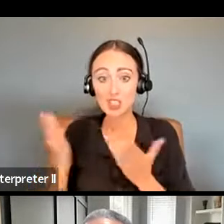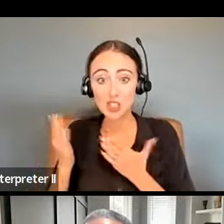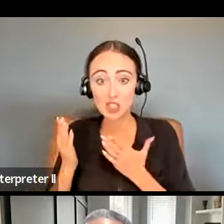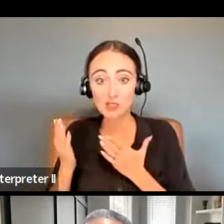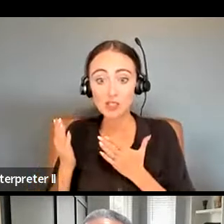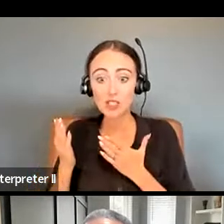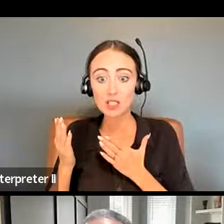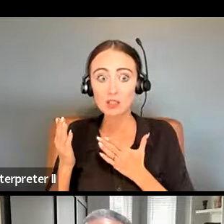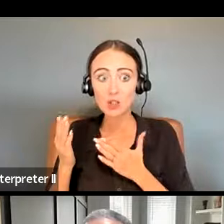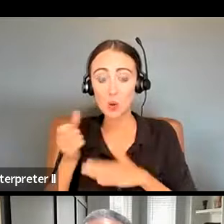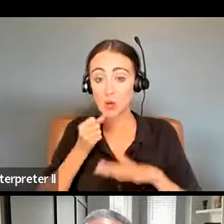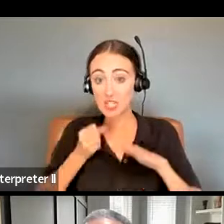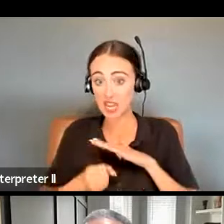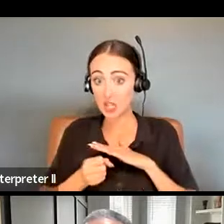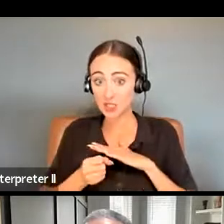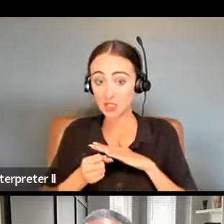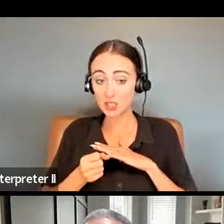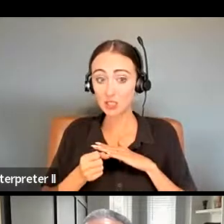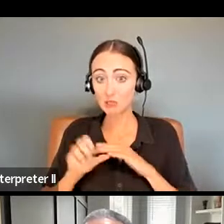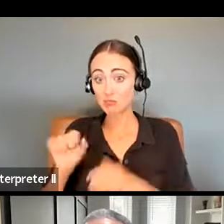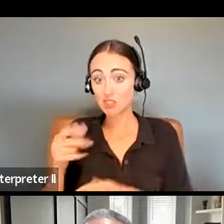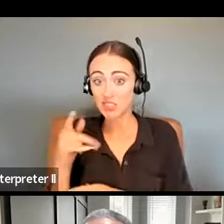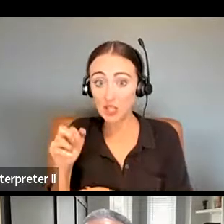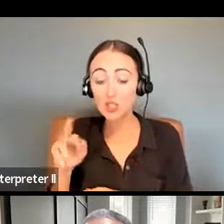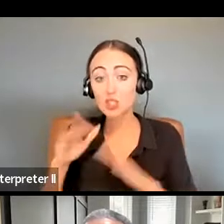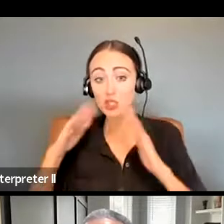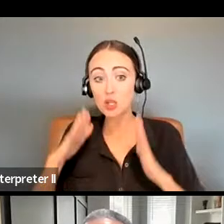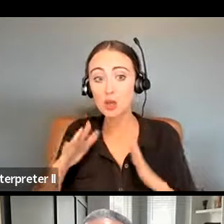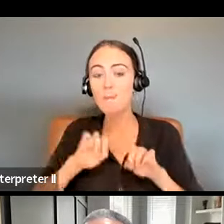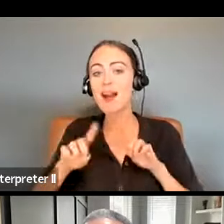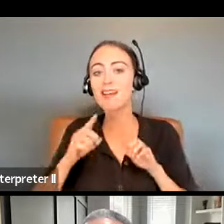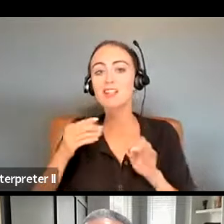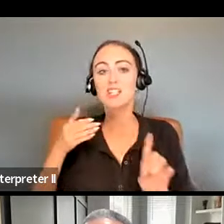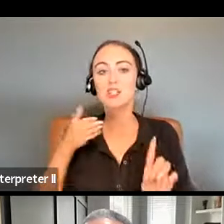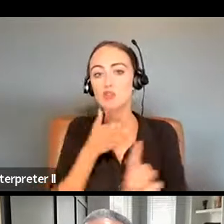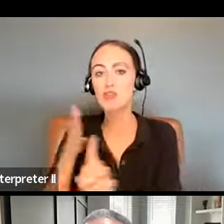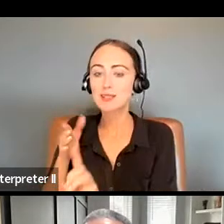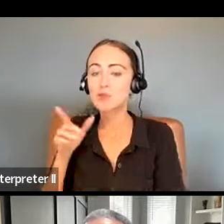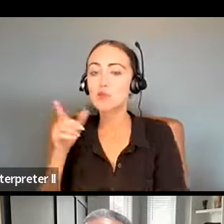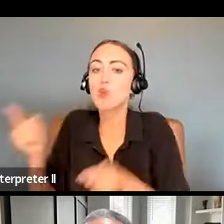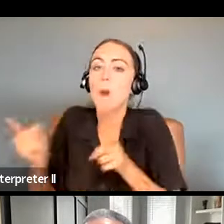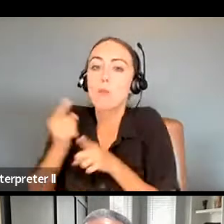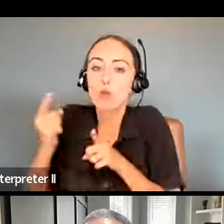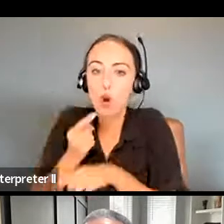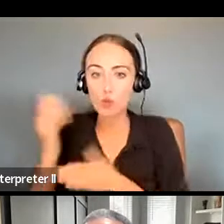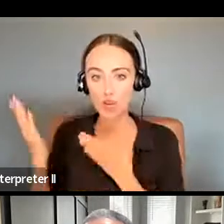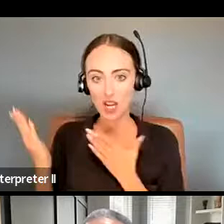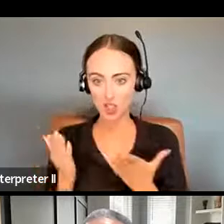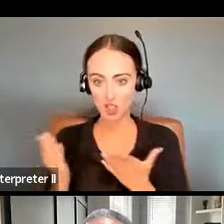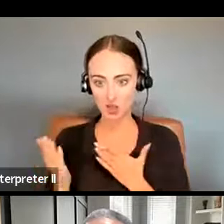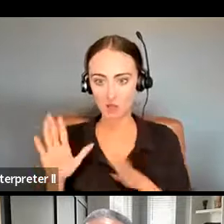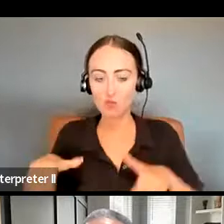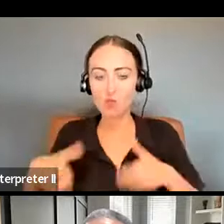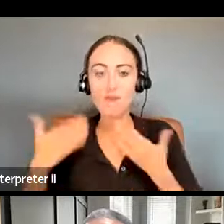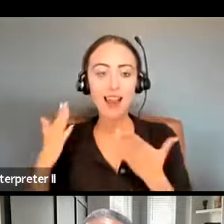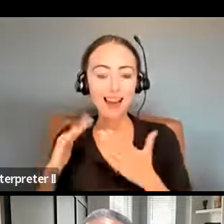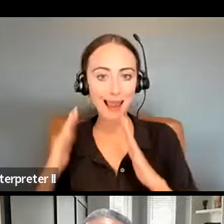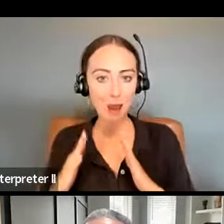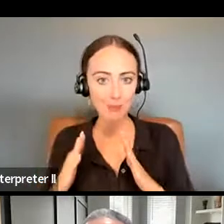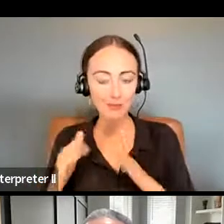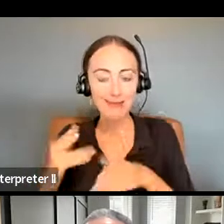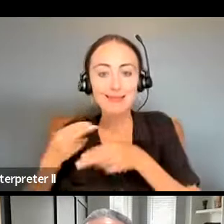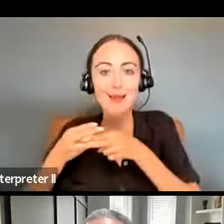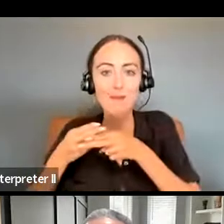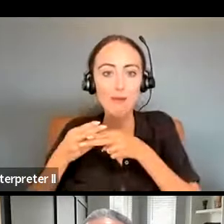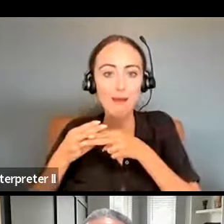or shelter. It directs them to the appropriate services and shelter. So we are providing housing for people on a